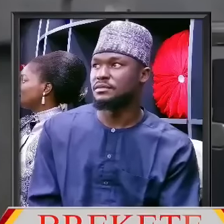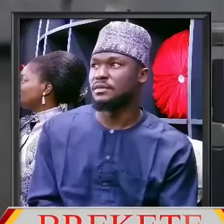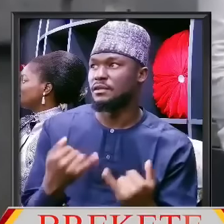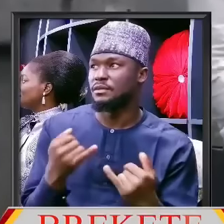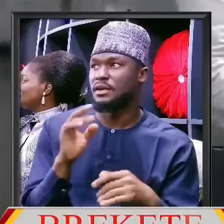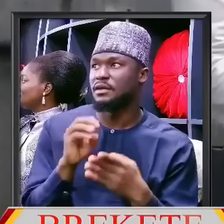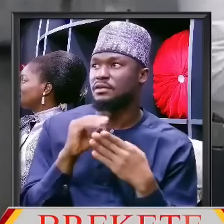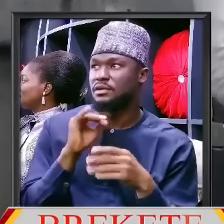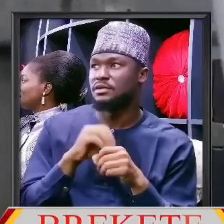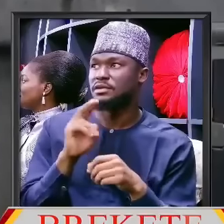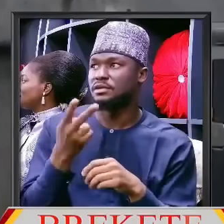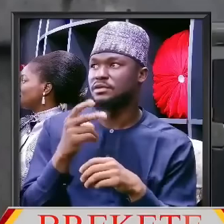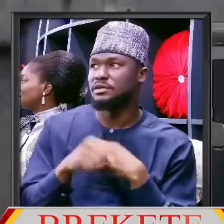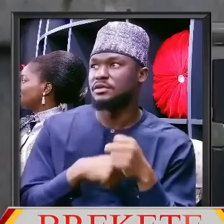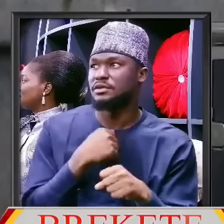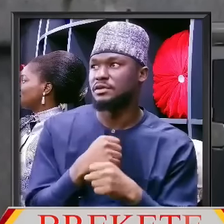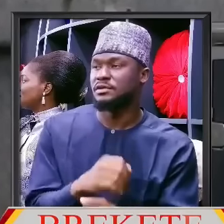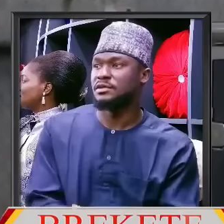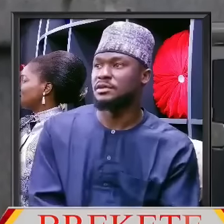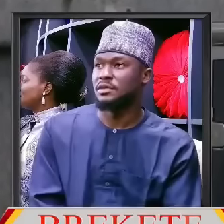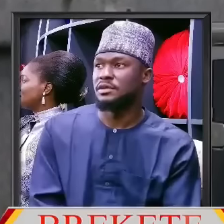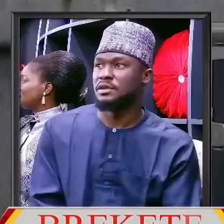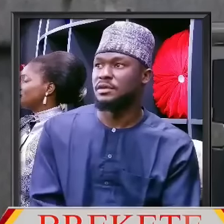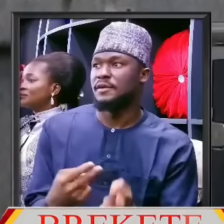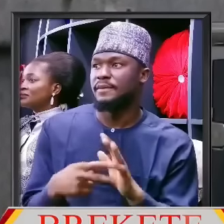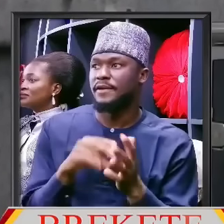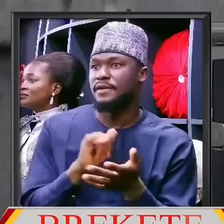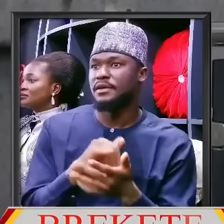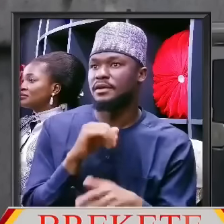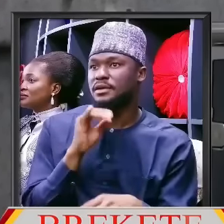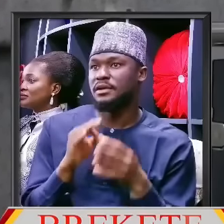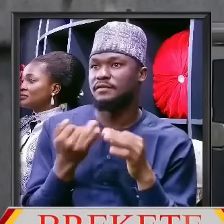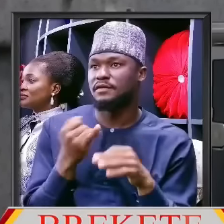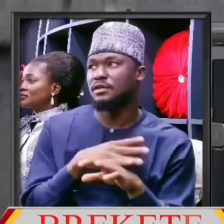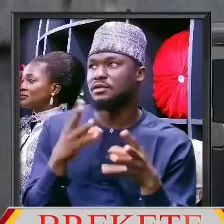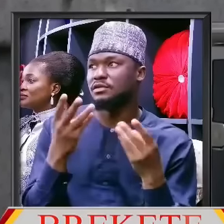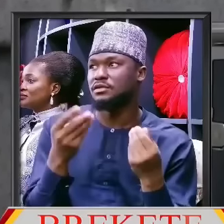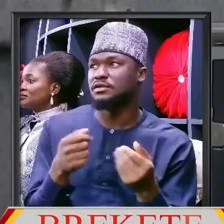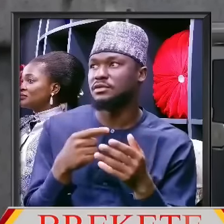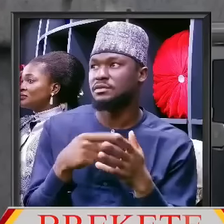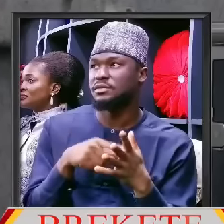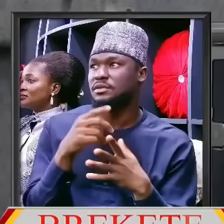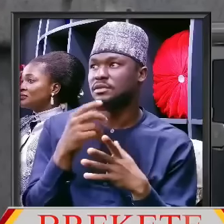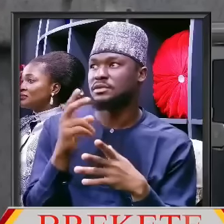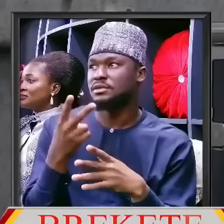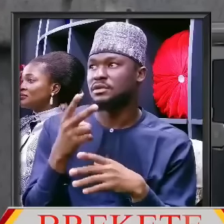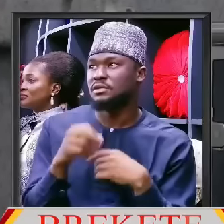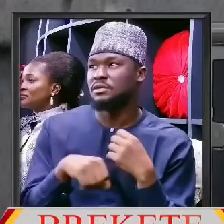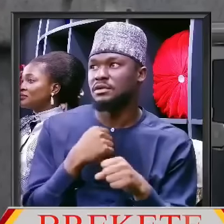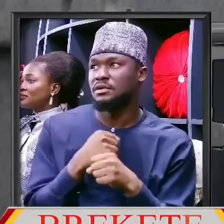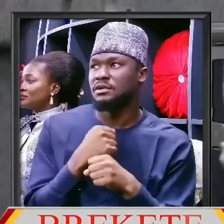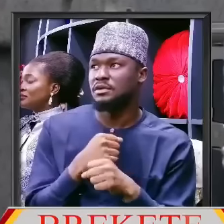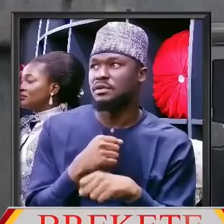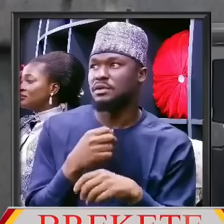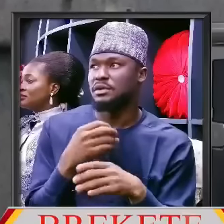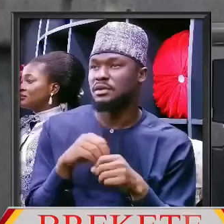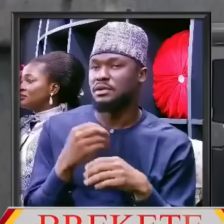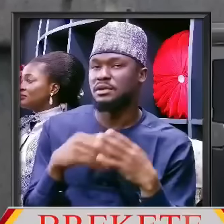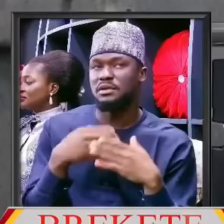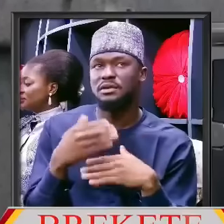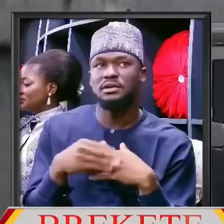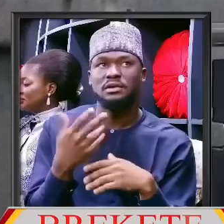year. Second year. So it means say this one if they no solve them this they second year if it dead there till next 3-4